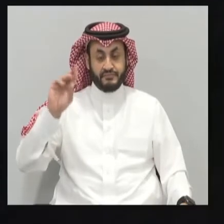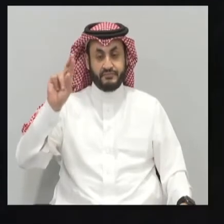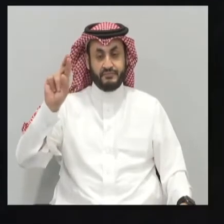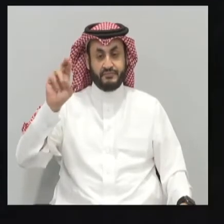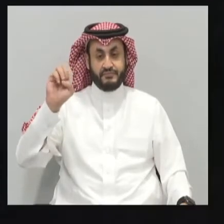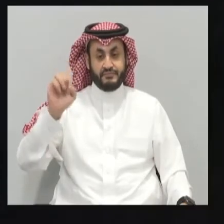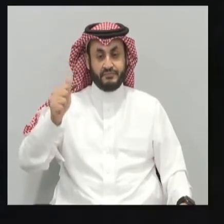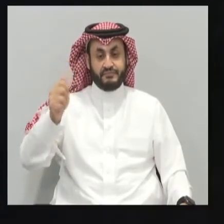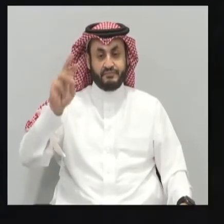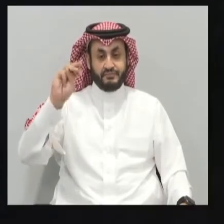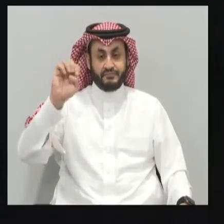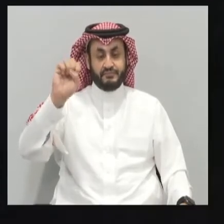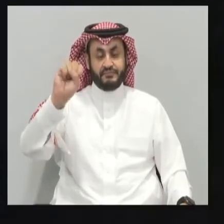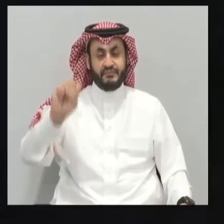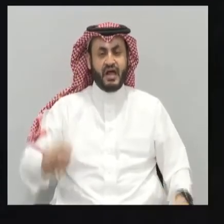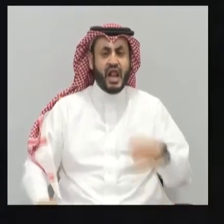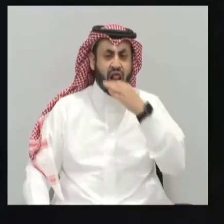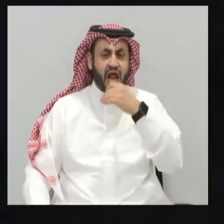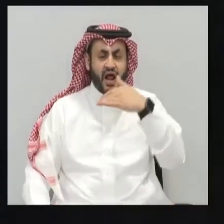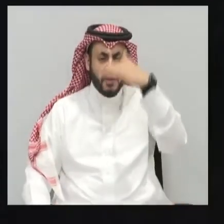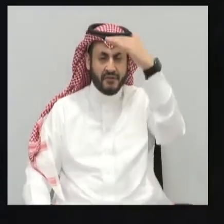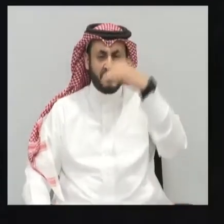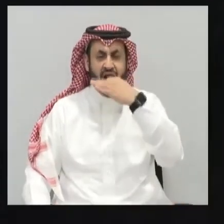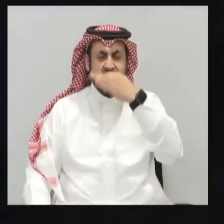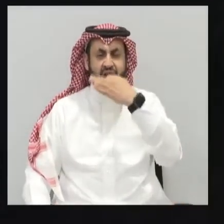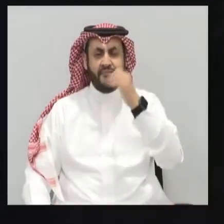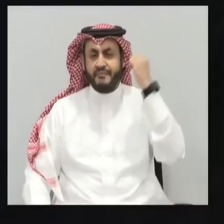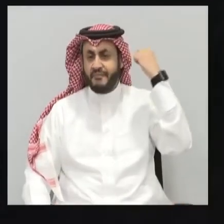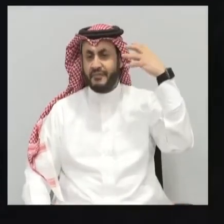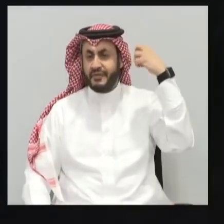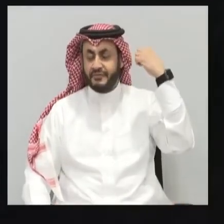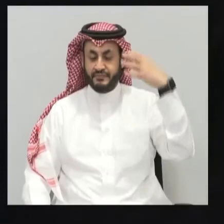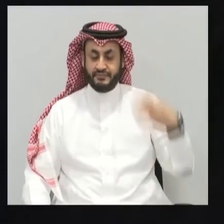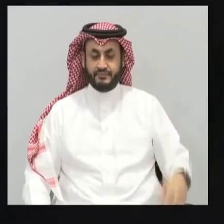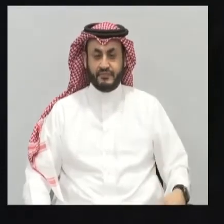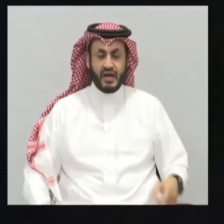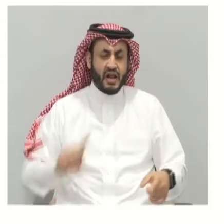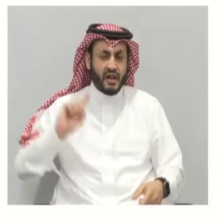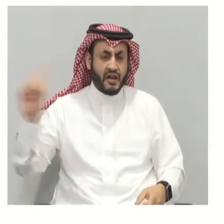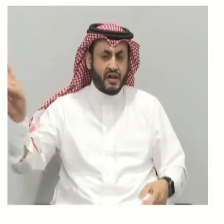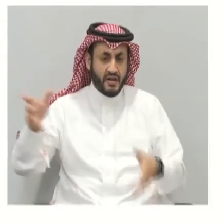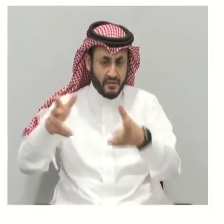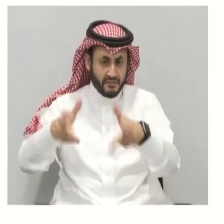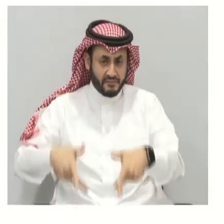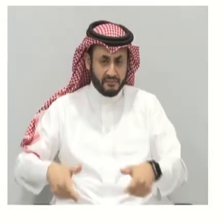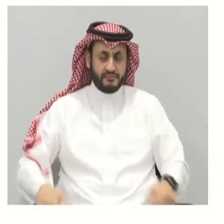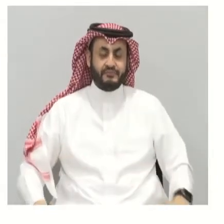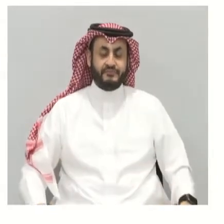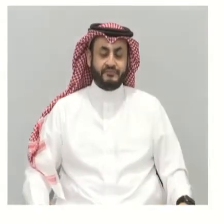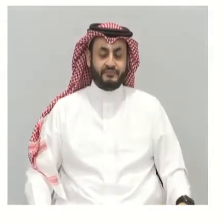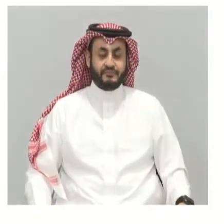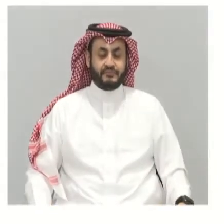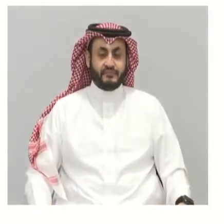in the text. There are screams coming from a part of the mall where people